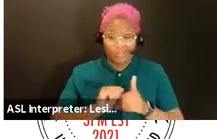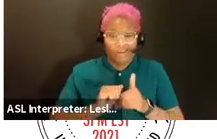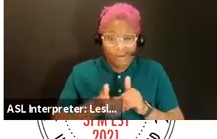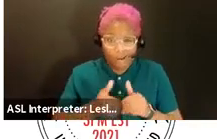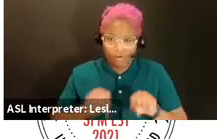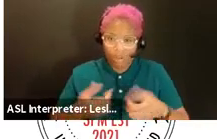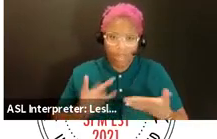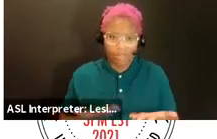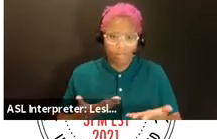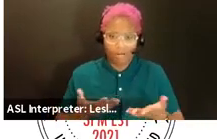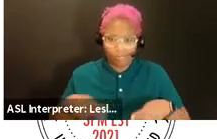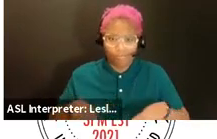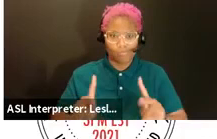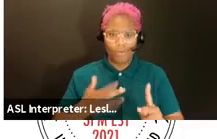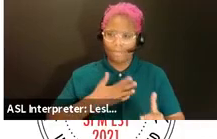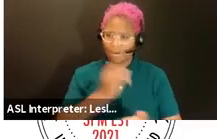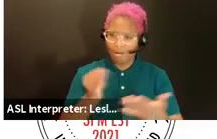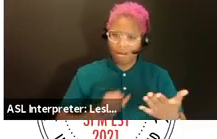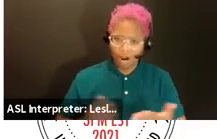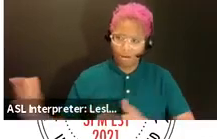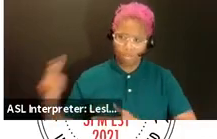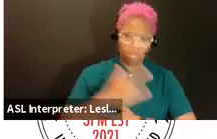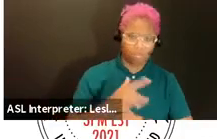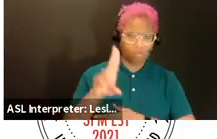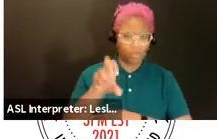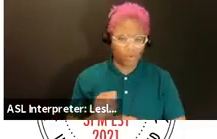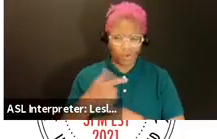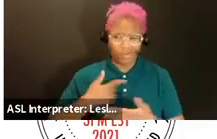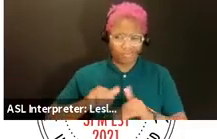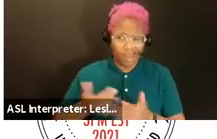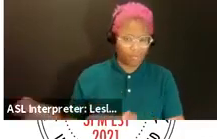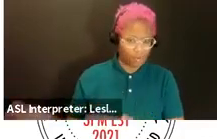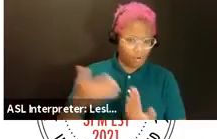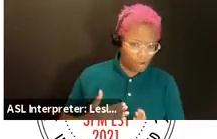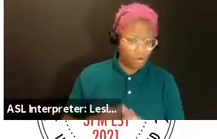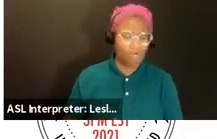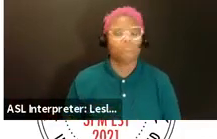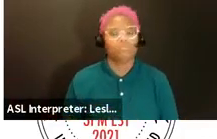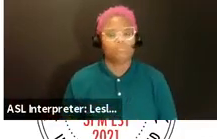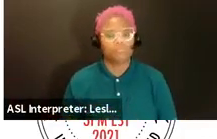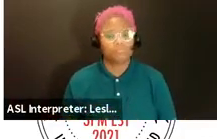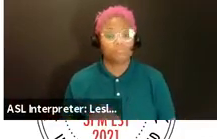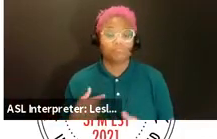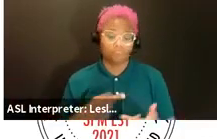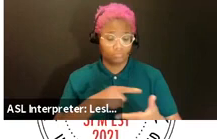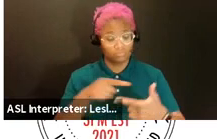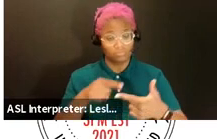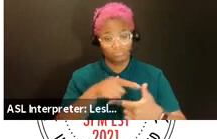one of the 33 travel ban countries, but needs to enter the US. How can I get her here? Well, there's two different